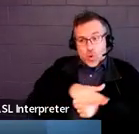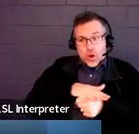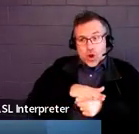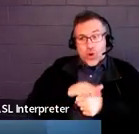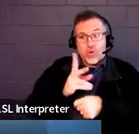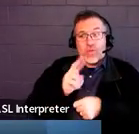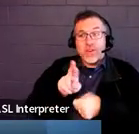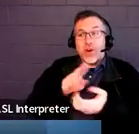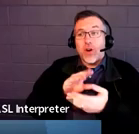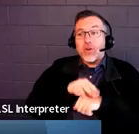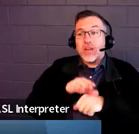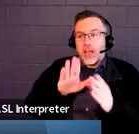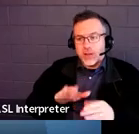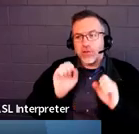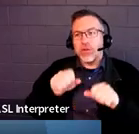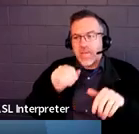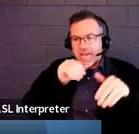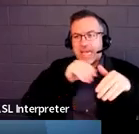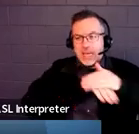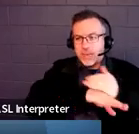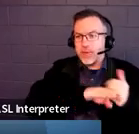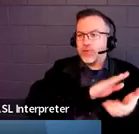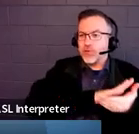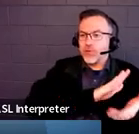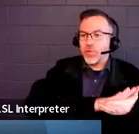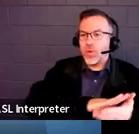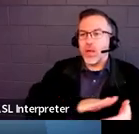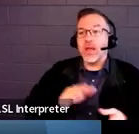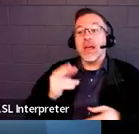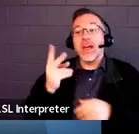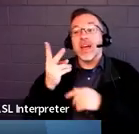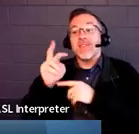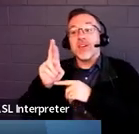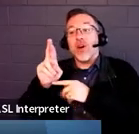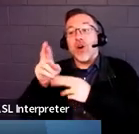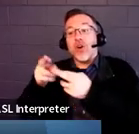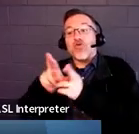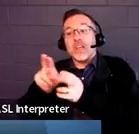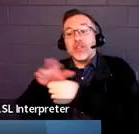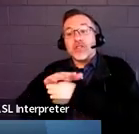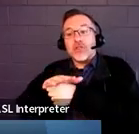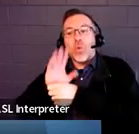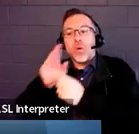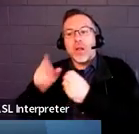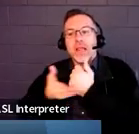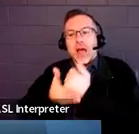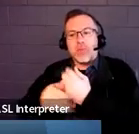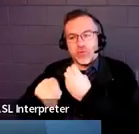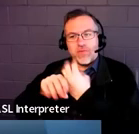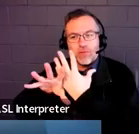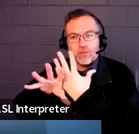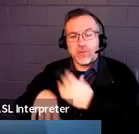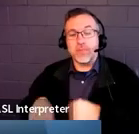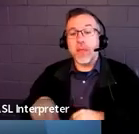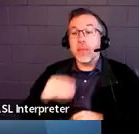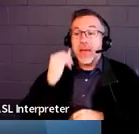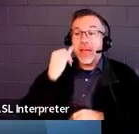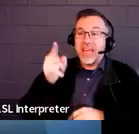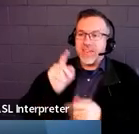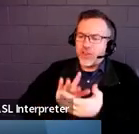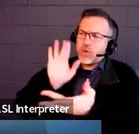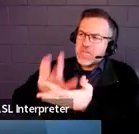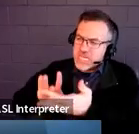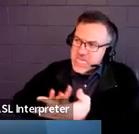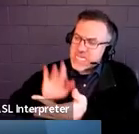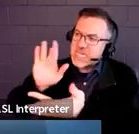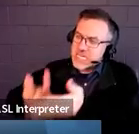your school. The VR one will help you virtually. But if no one's answering you, let me know